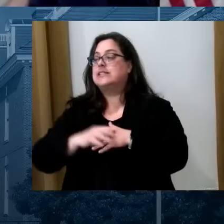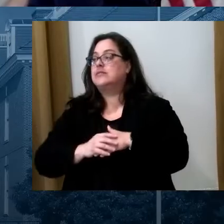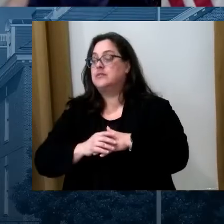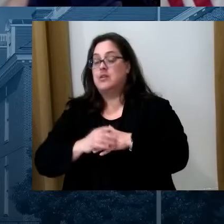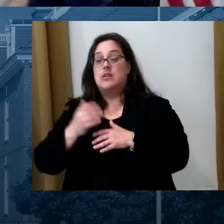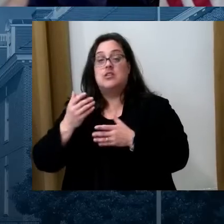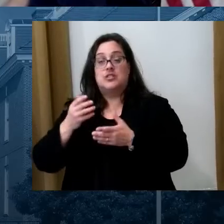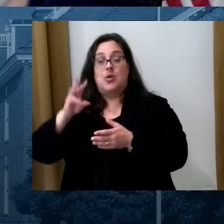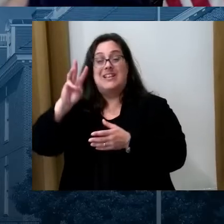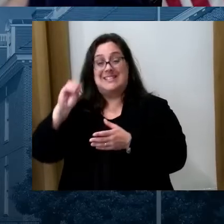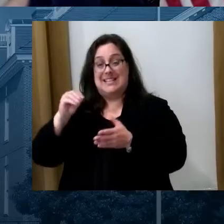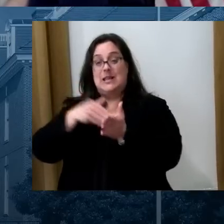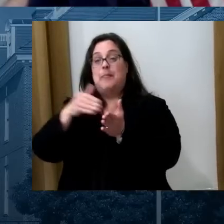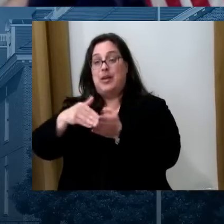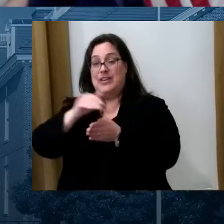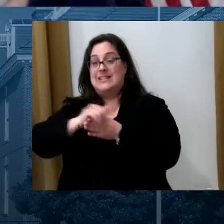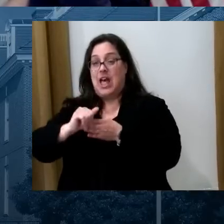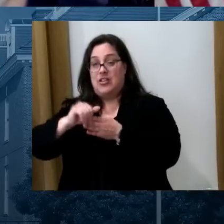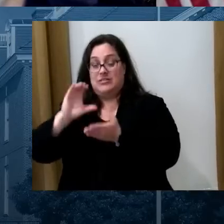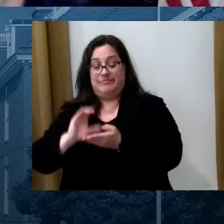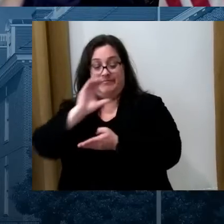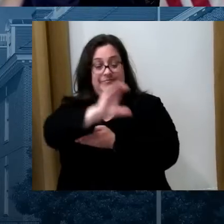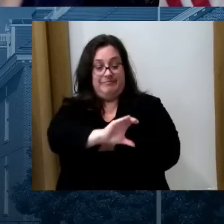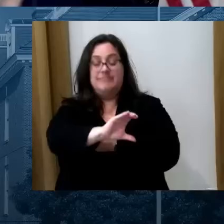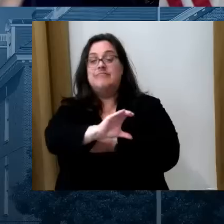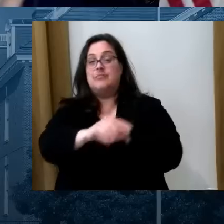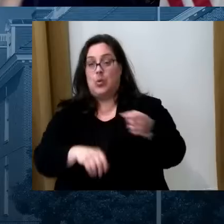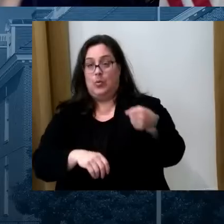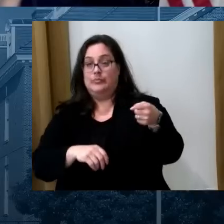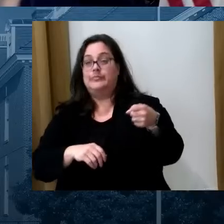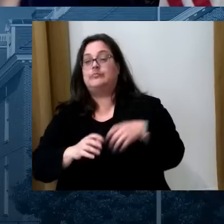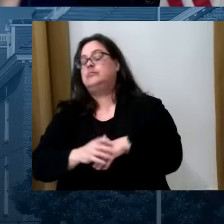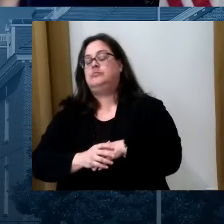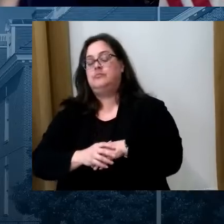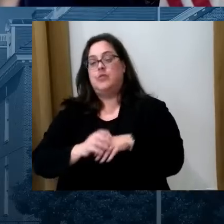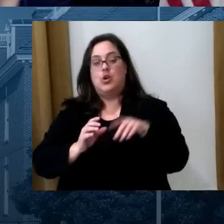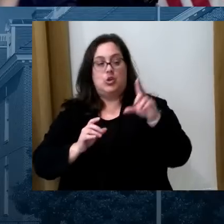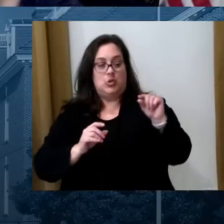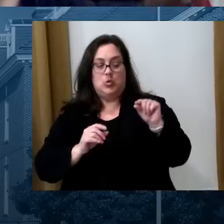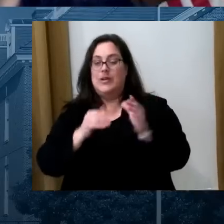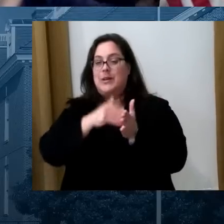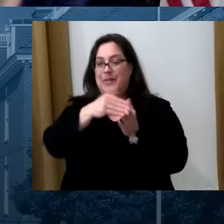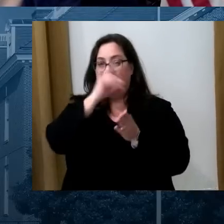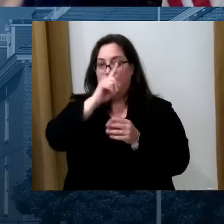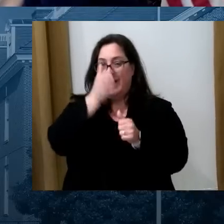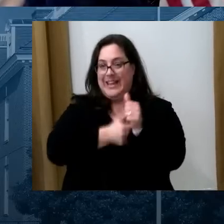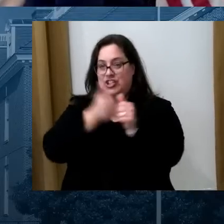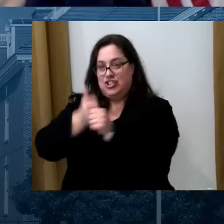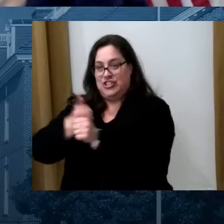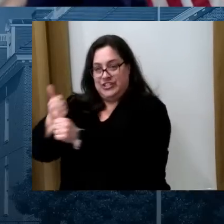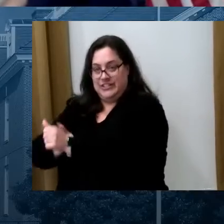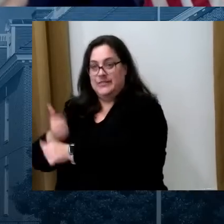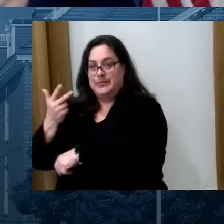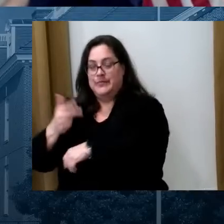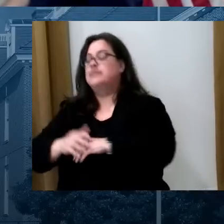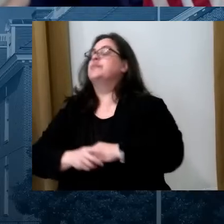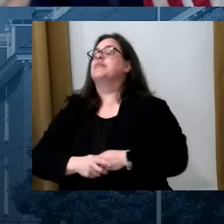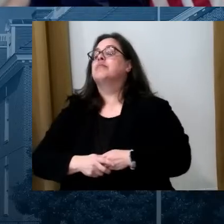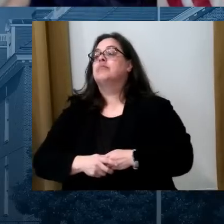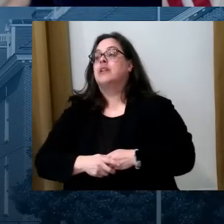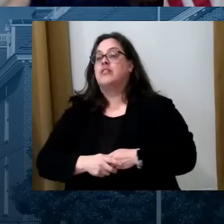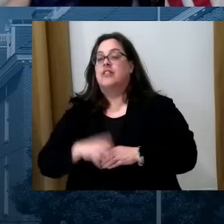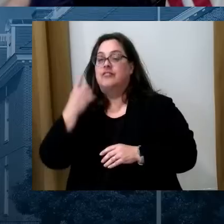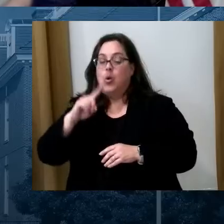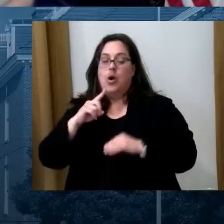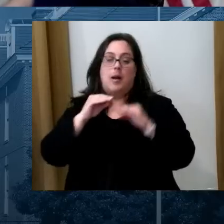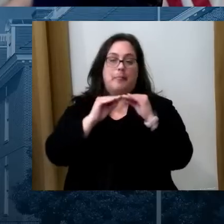have set aside $60 million in the capital budget, $20 million each for their deferred maintenance and other capital